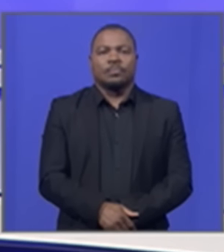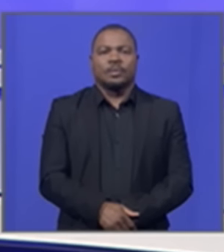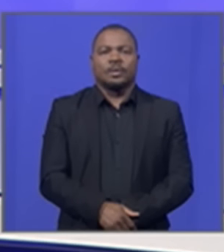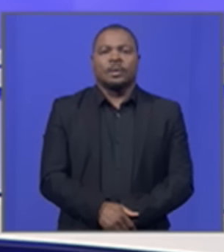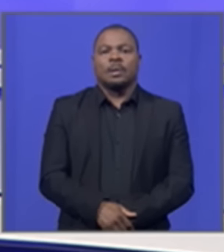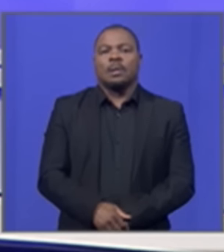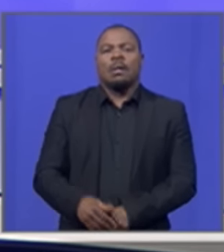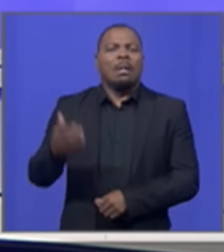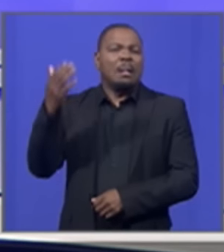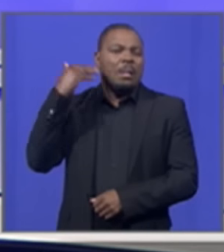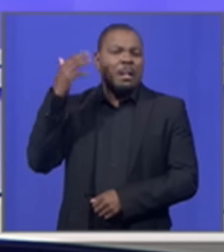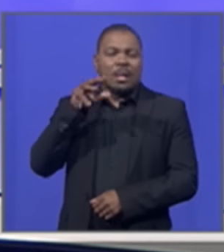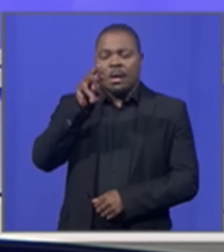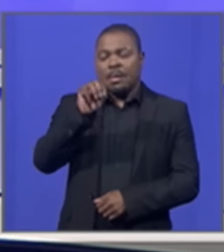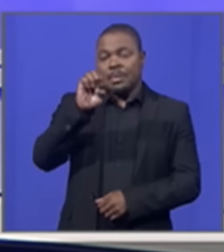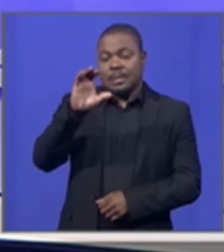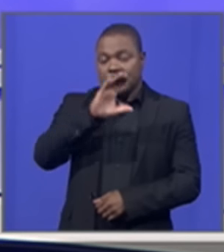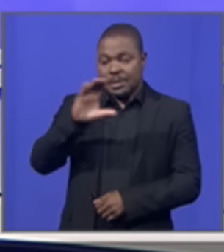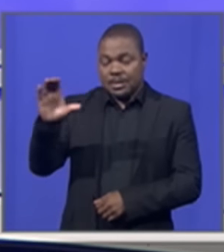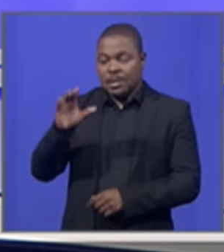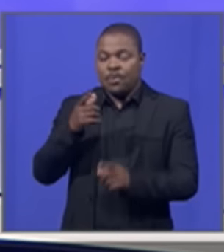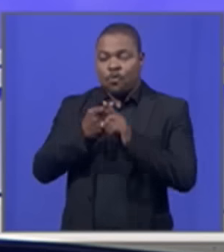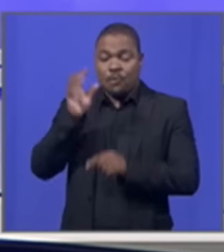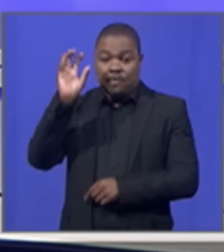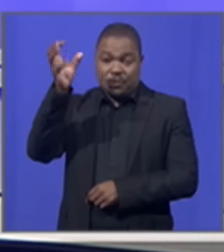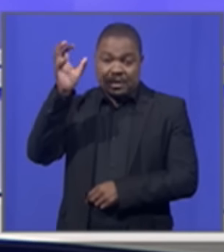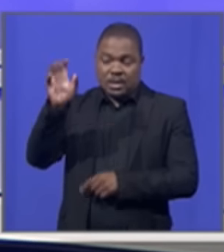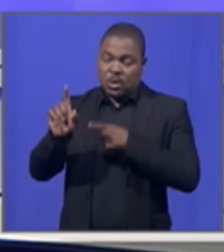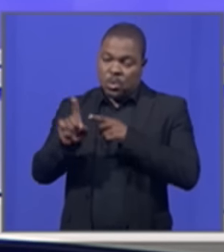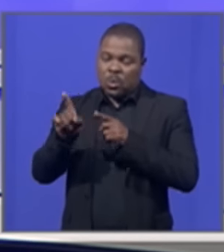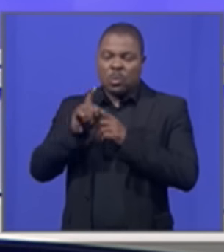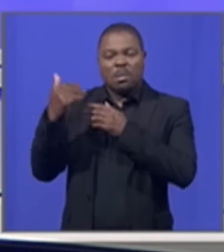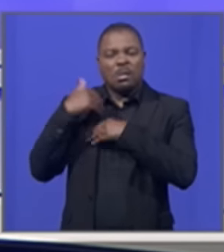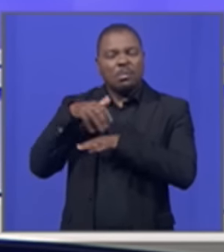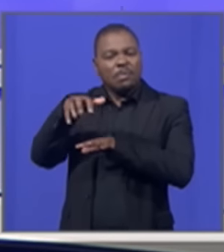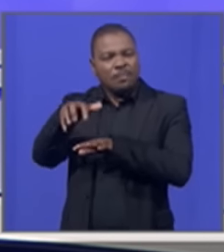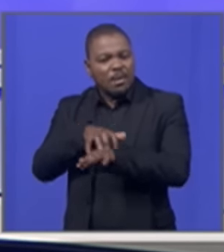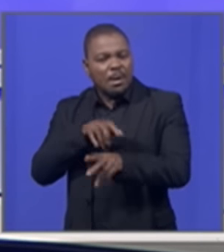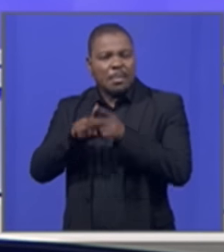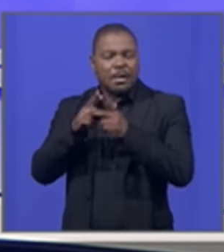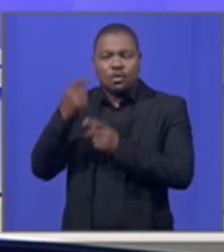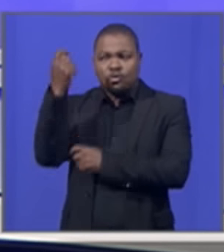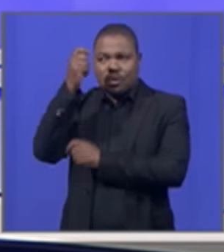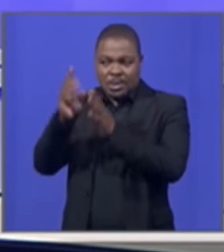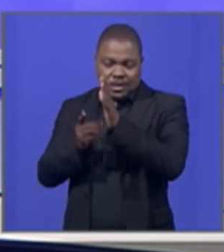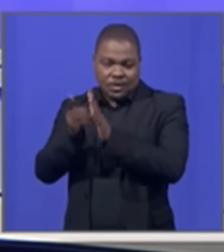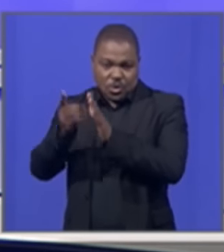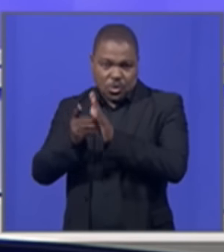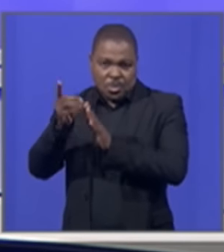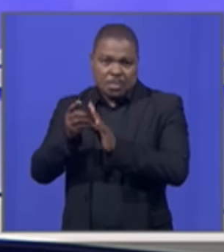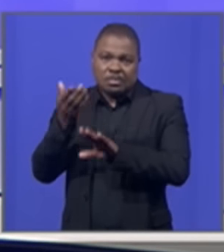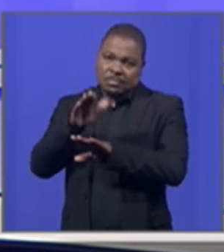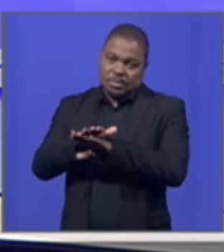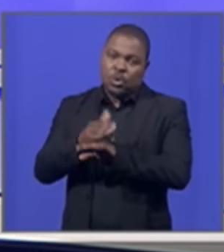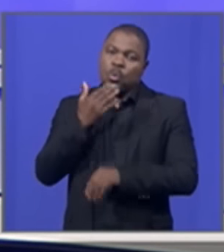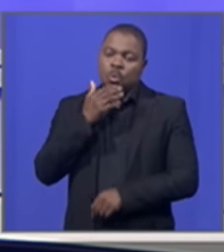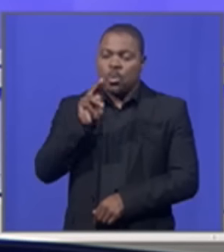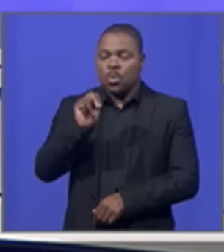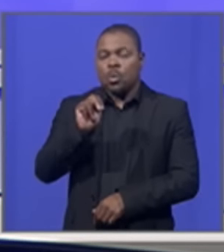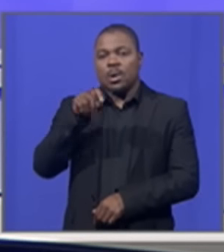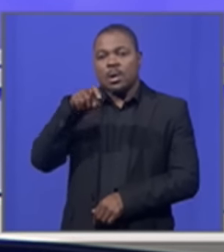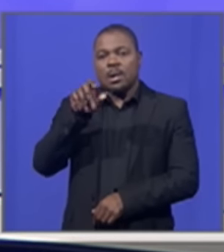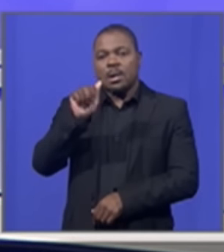Melaetša ya tlhobošo e tšwela pele go rothela lapeng la bomolokgotlapetiši wa peleng wa temo le tlhabollo ya dinagamagae ka Free State Thembeni Nxangisa yo a bego a